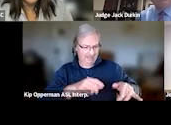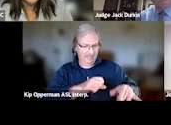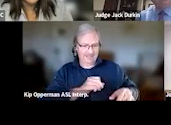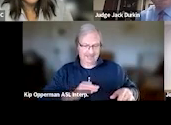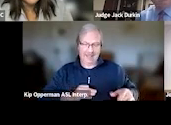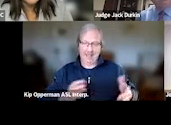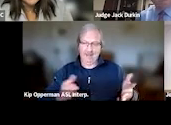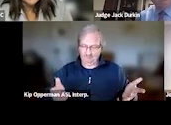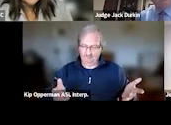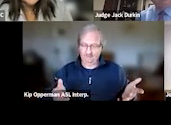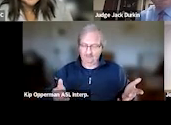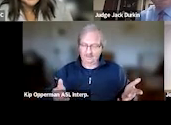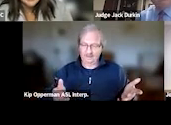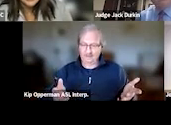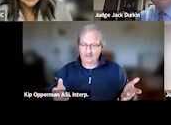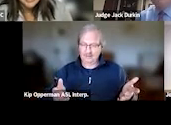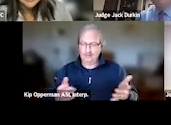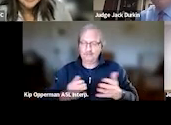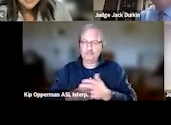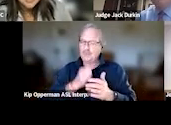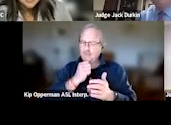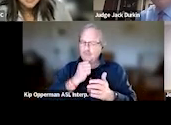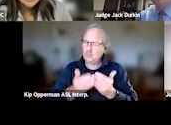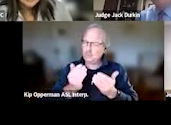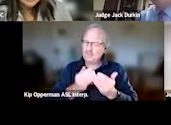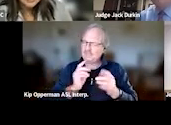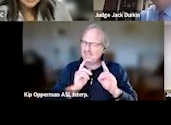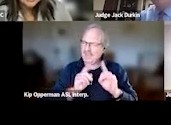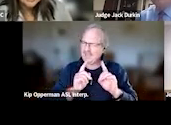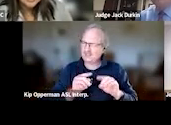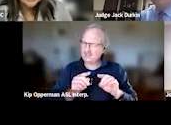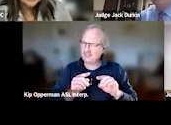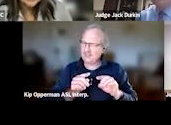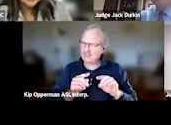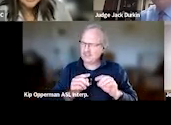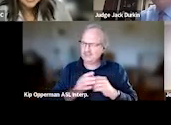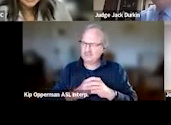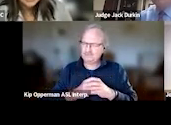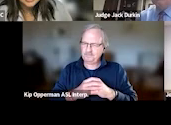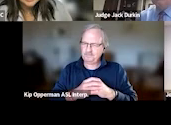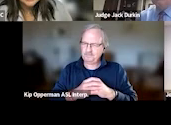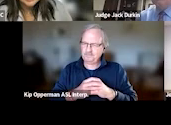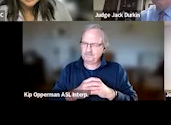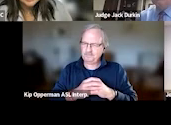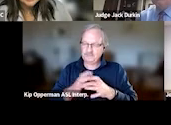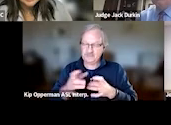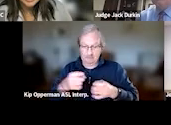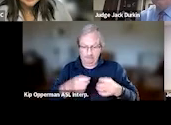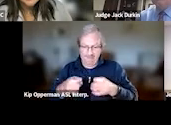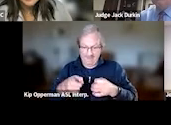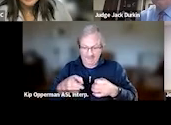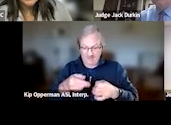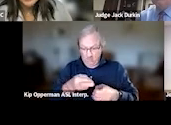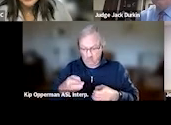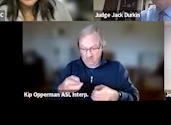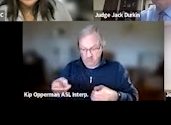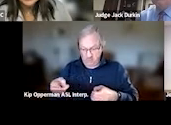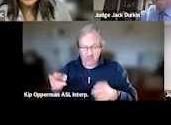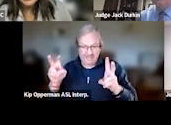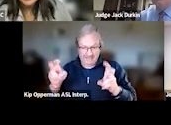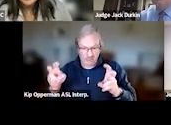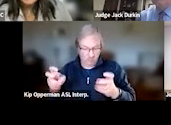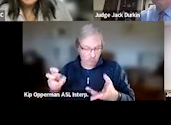You know, there really is no easy answer, I don't think, short of managing that resource issue and trying to figure out a